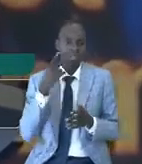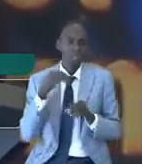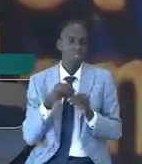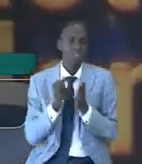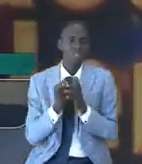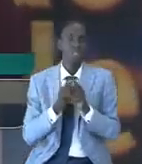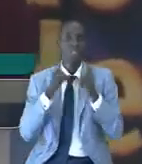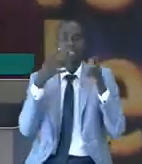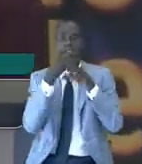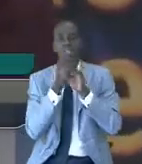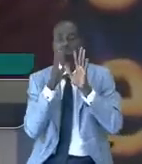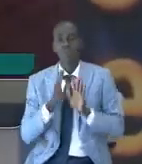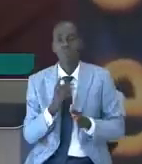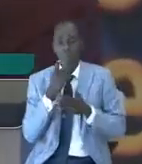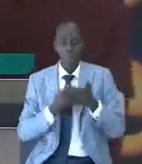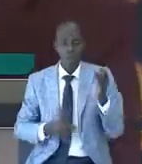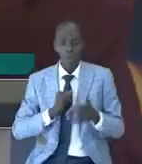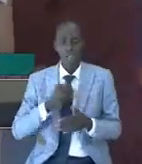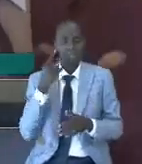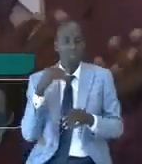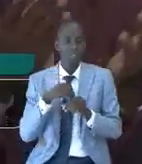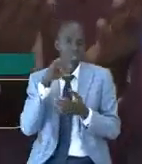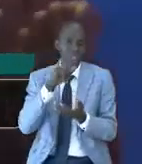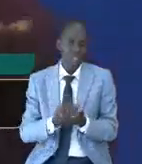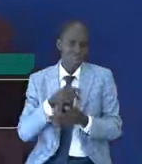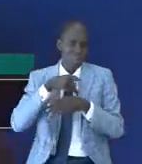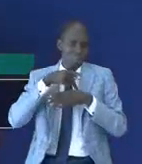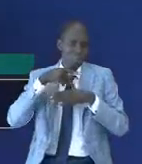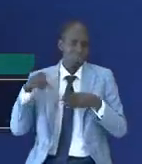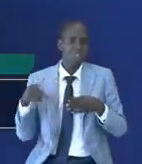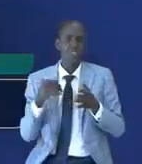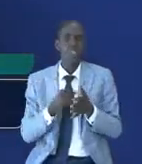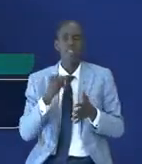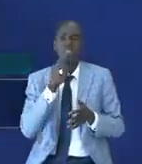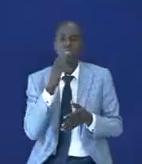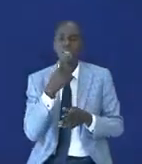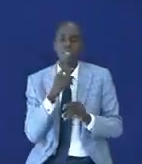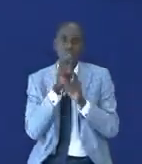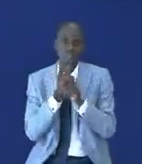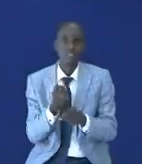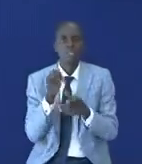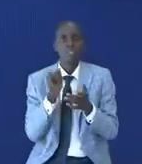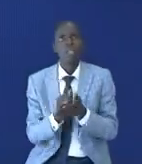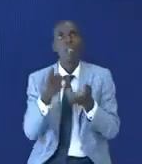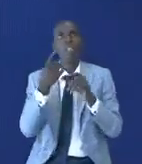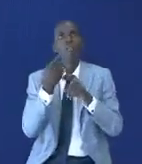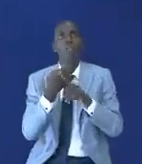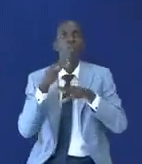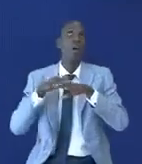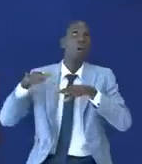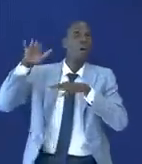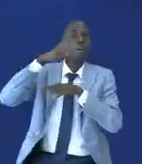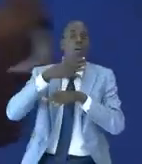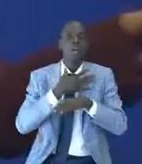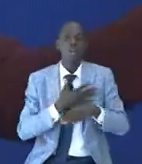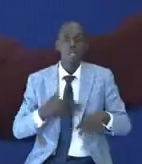what I see in that professional, is a gift that came from above. And as the